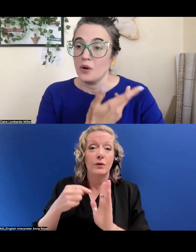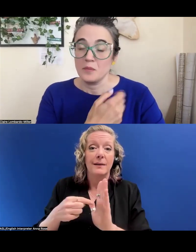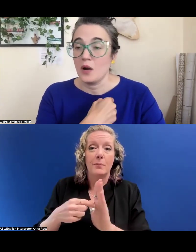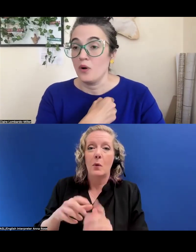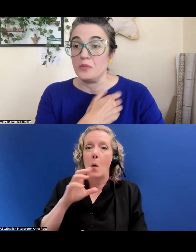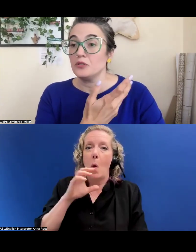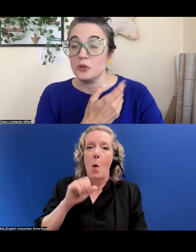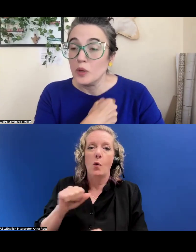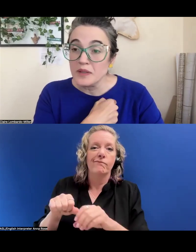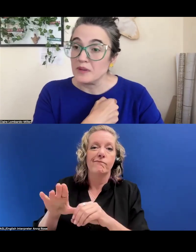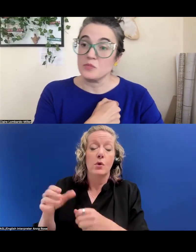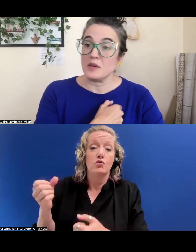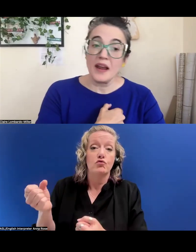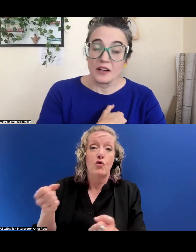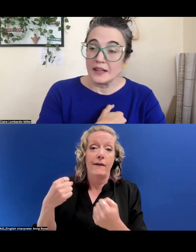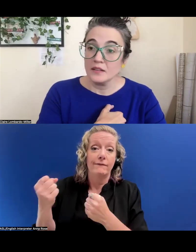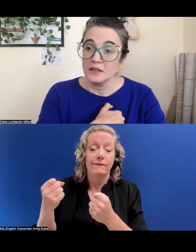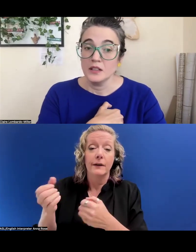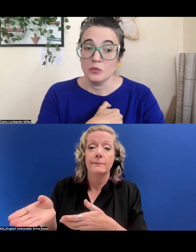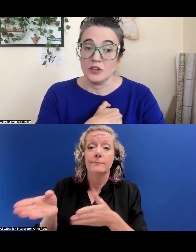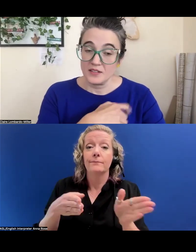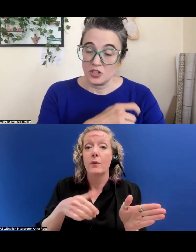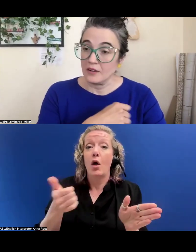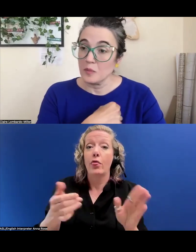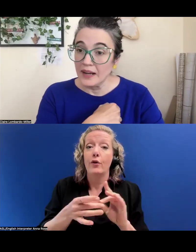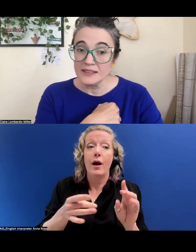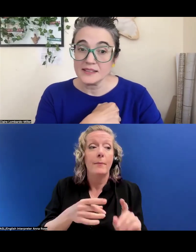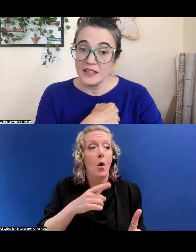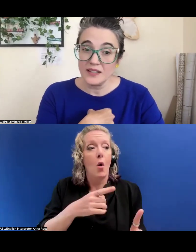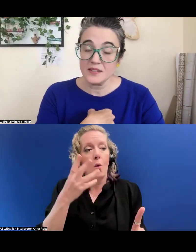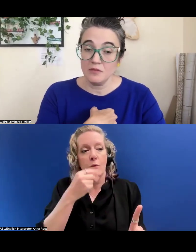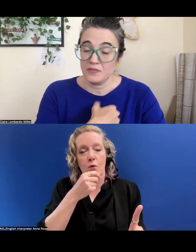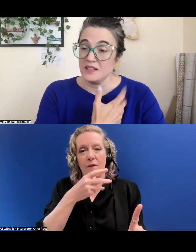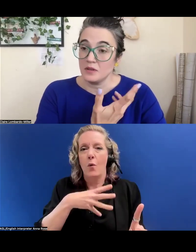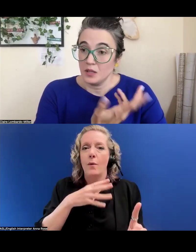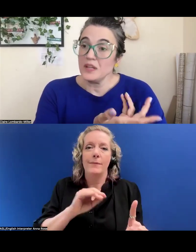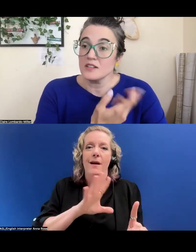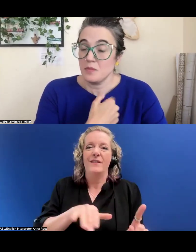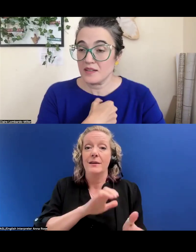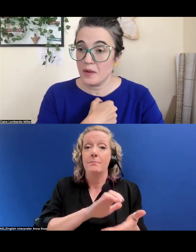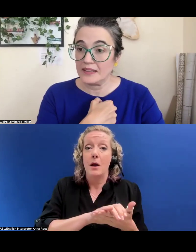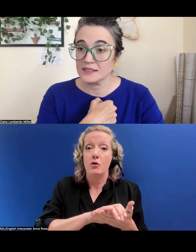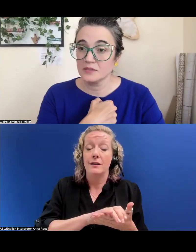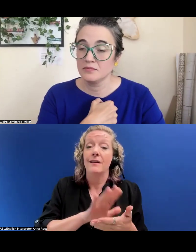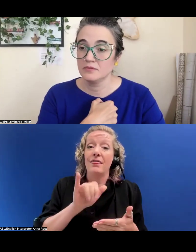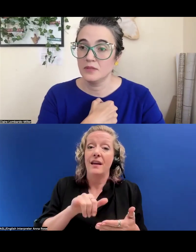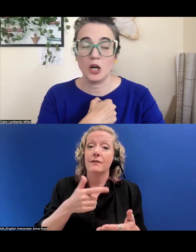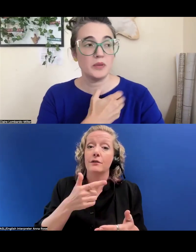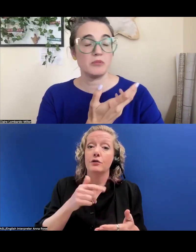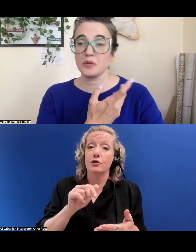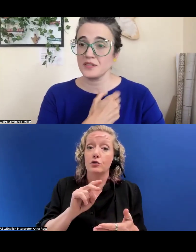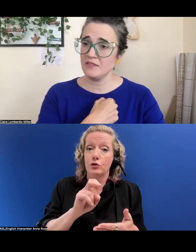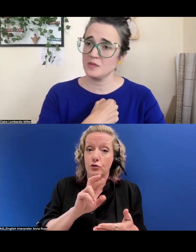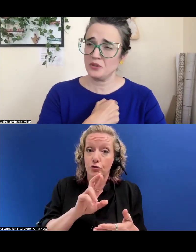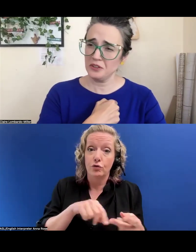The one about, well, the beautiful woman must be married. Well, that's a gender bias, and that's appearance-based bias. All